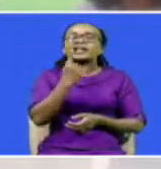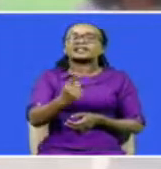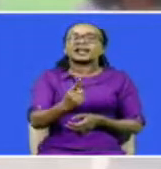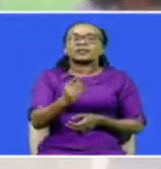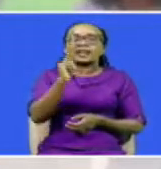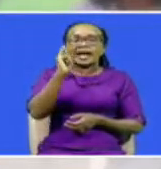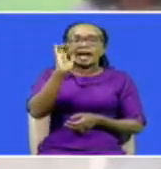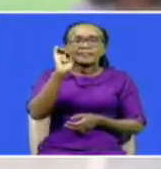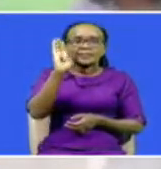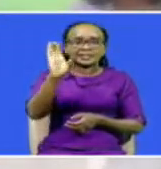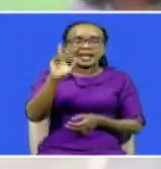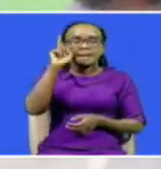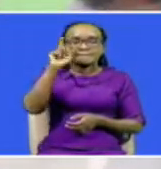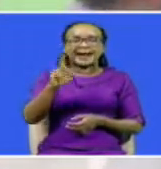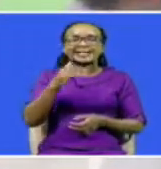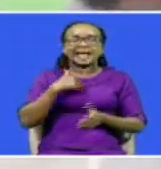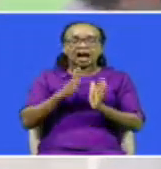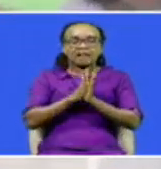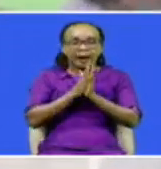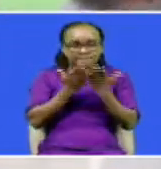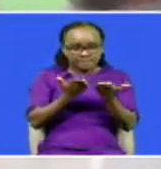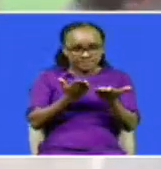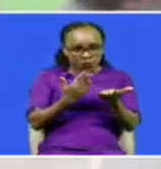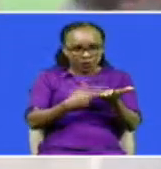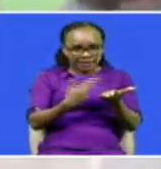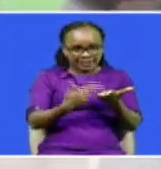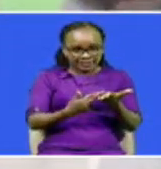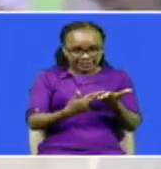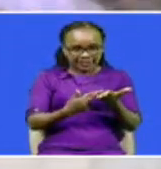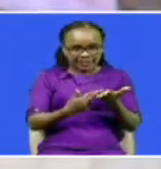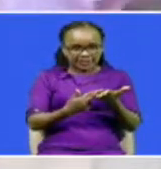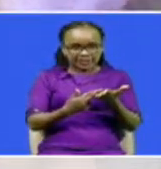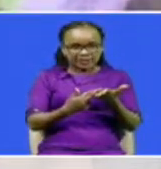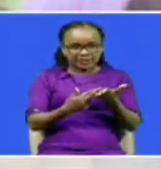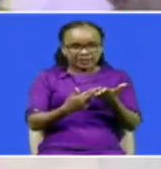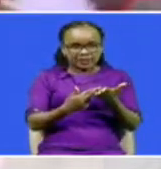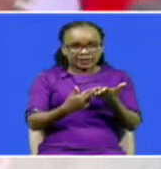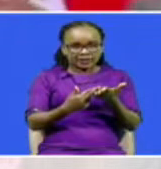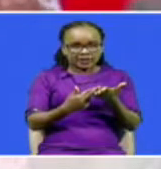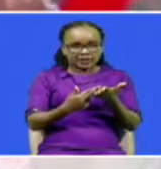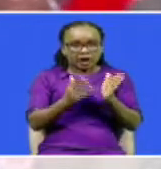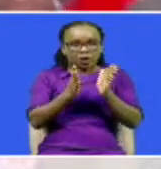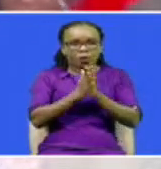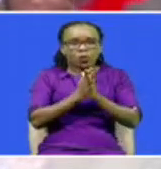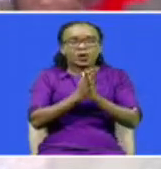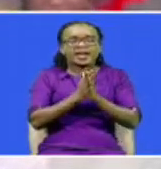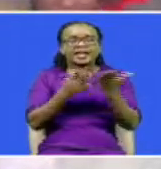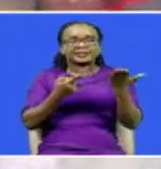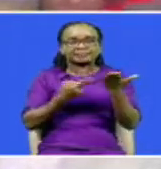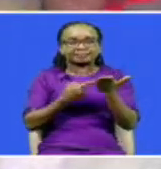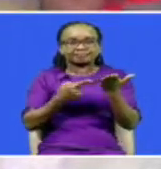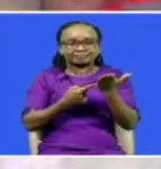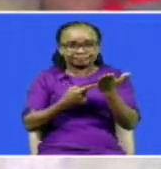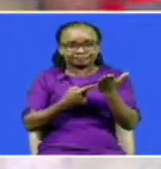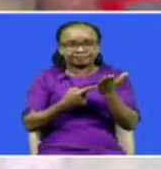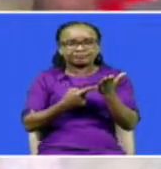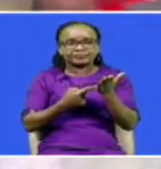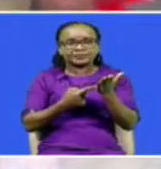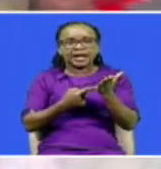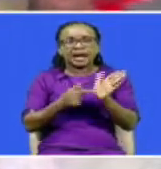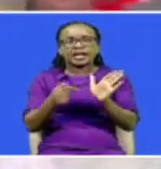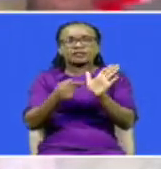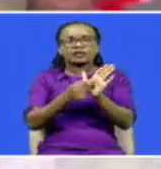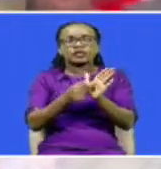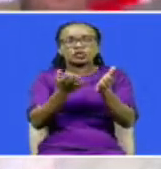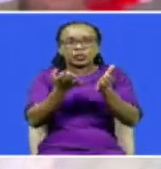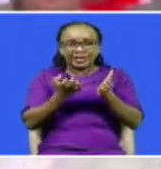must have a manual register along with biometric identification of the voters on